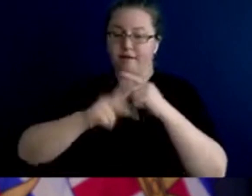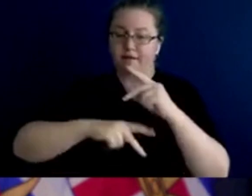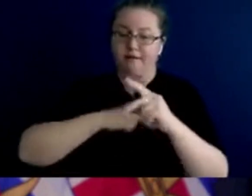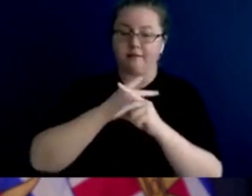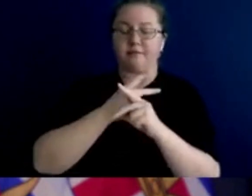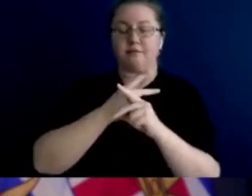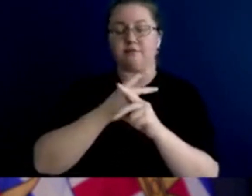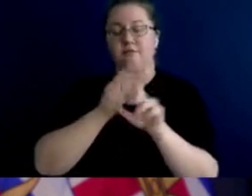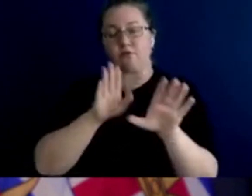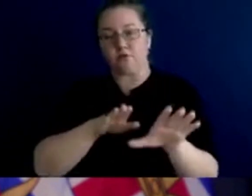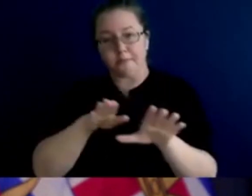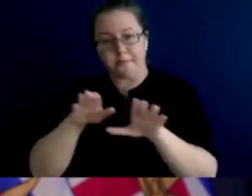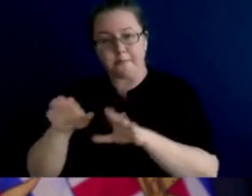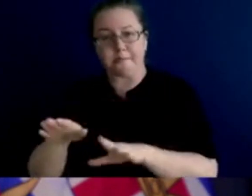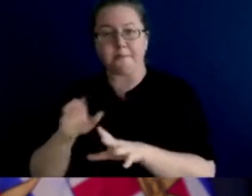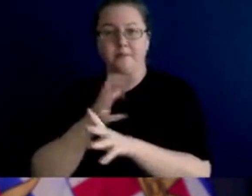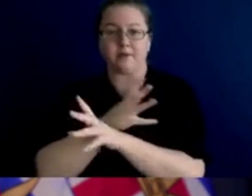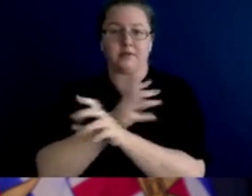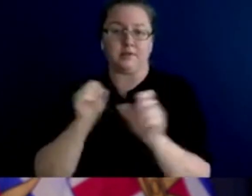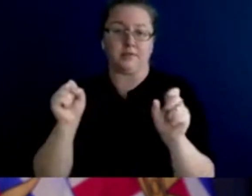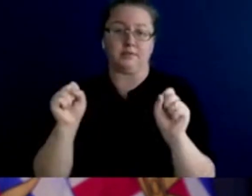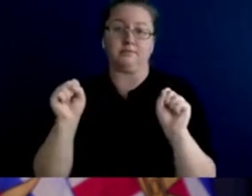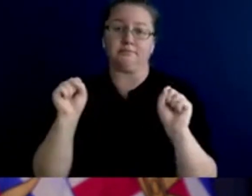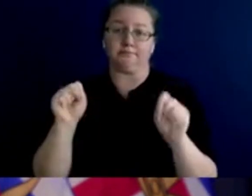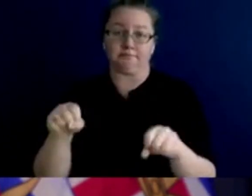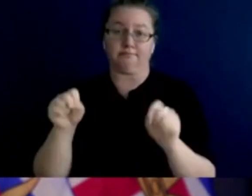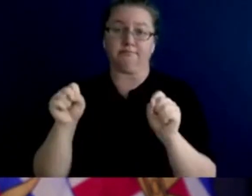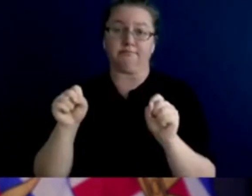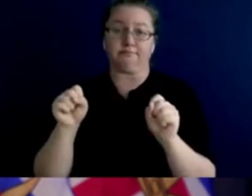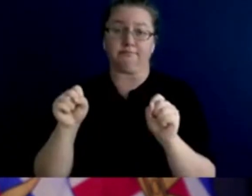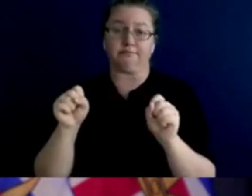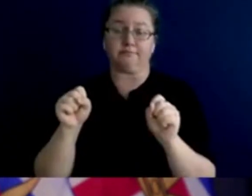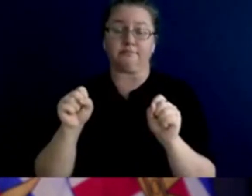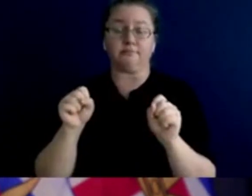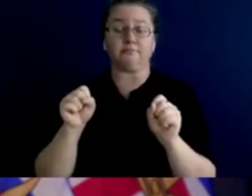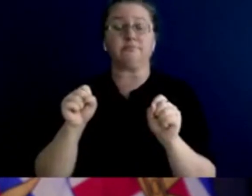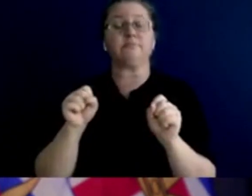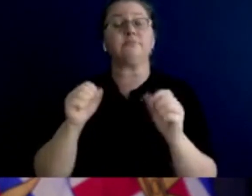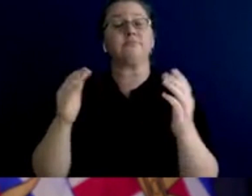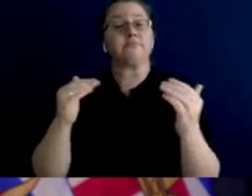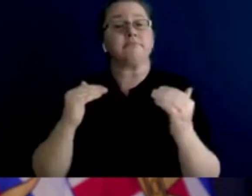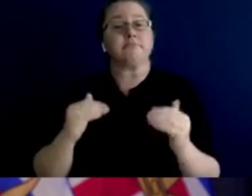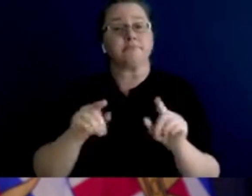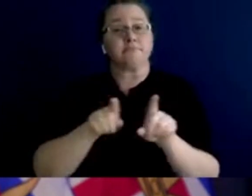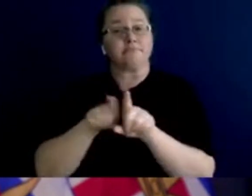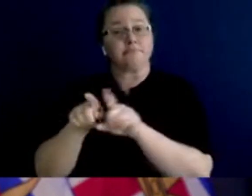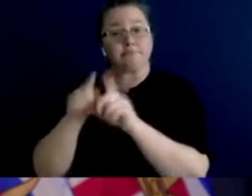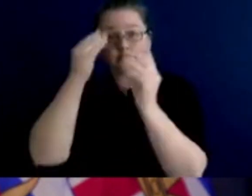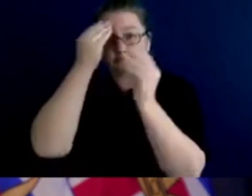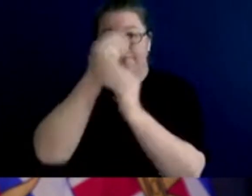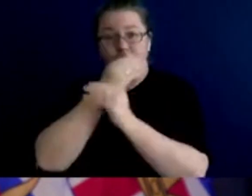together. As busy as all of us might be, we need now to take a moment to think